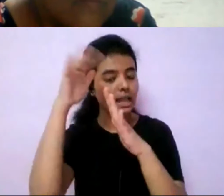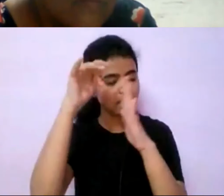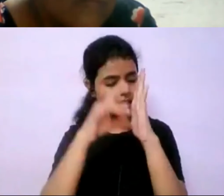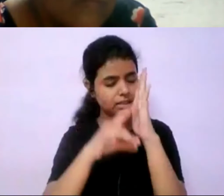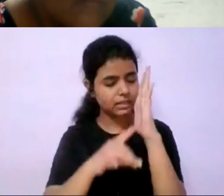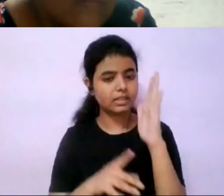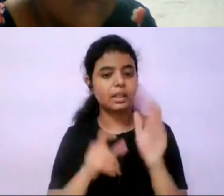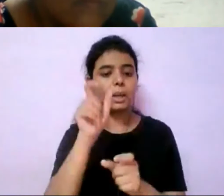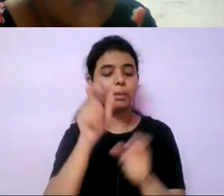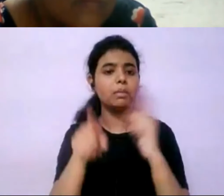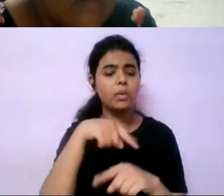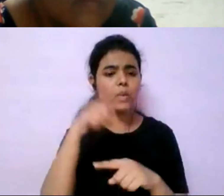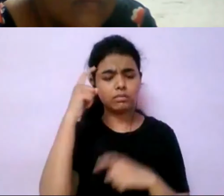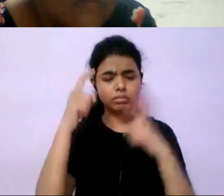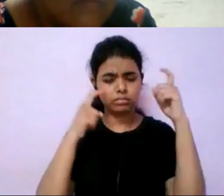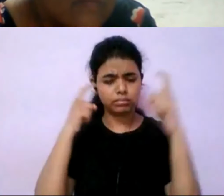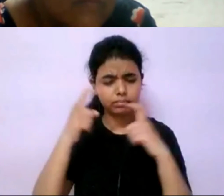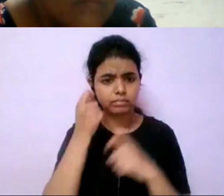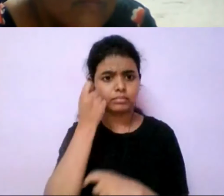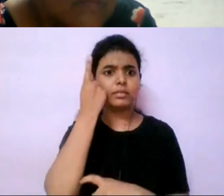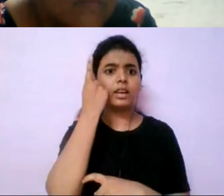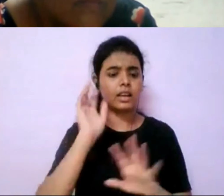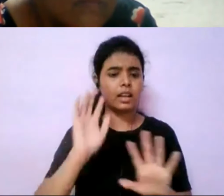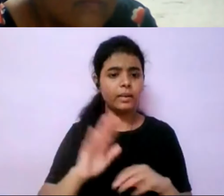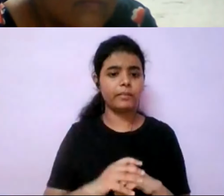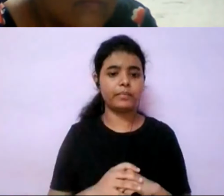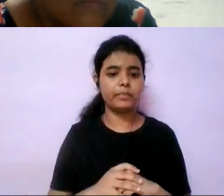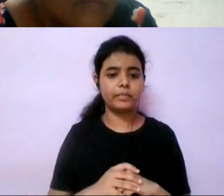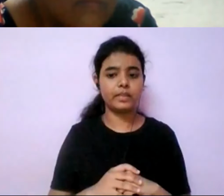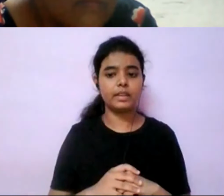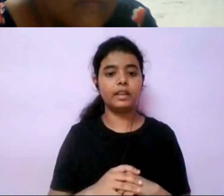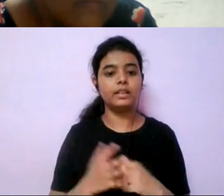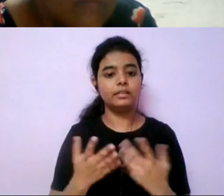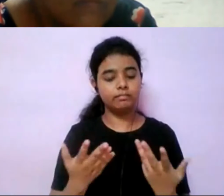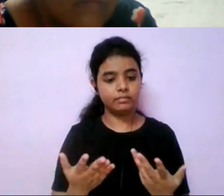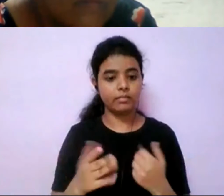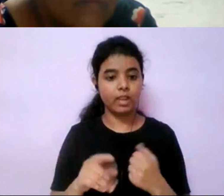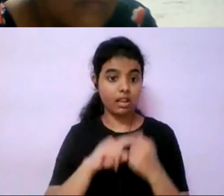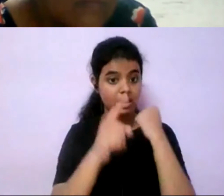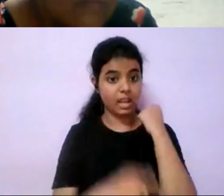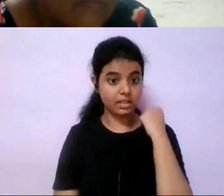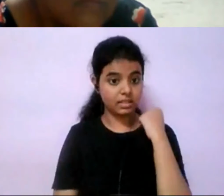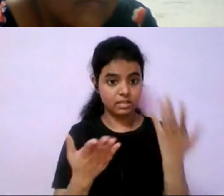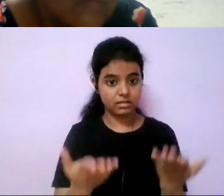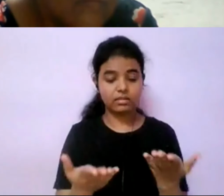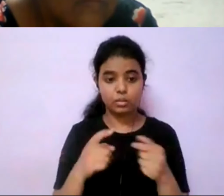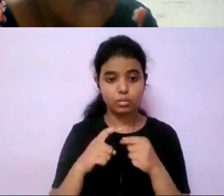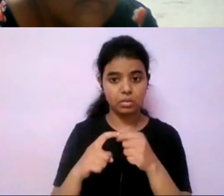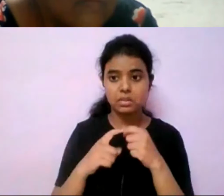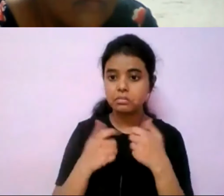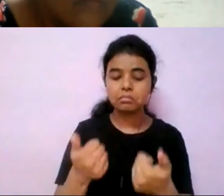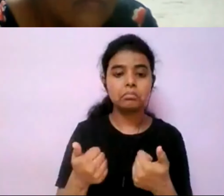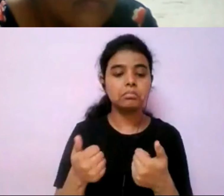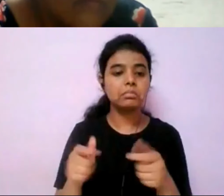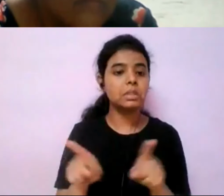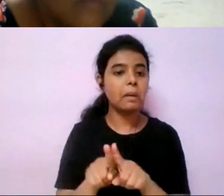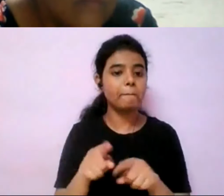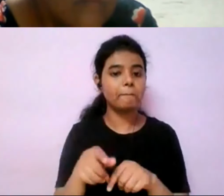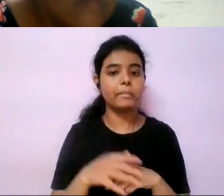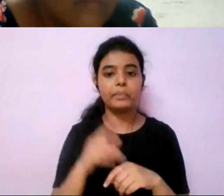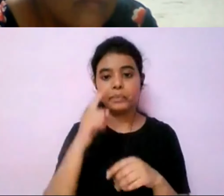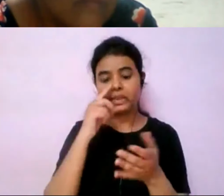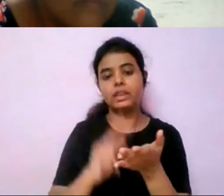everybody to think about, as the last question showed. And Nandini, a